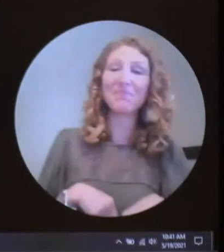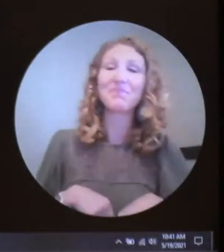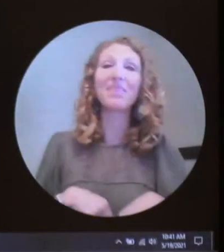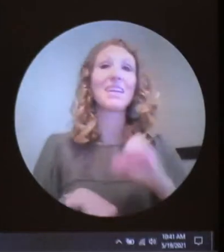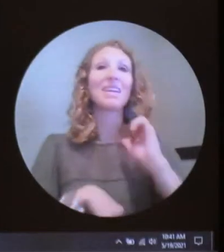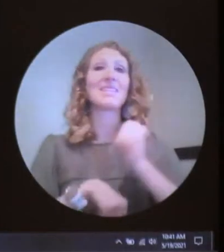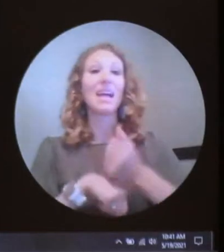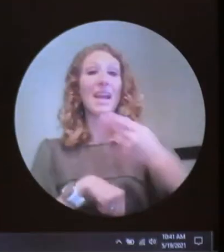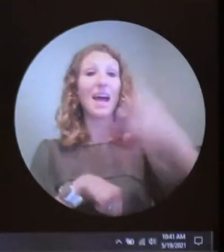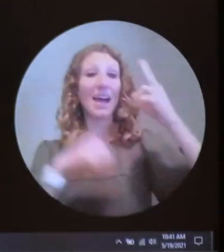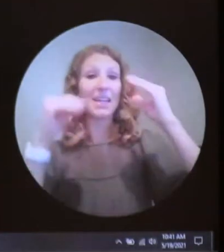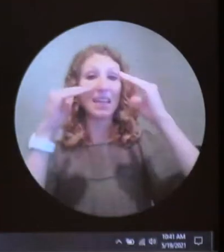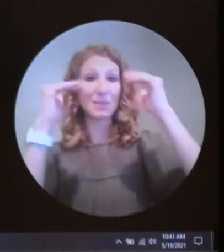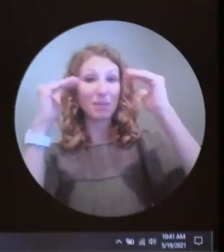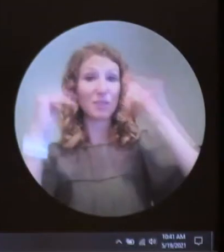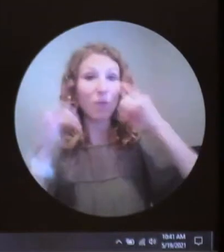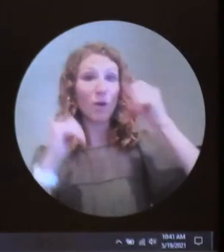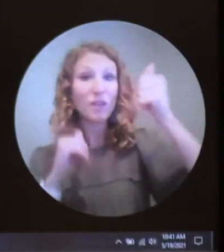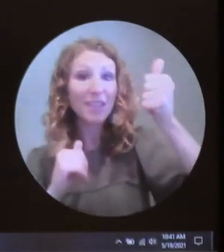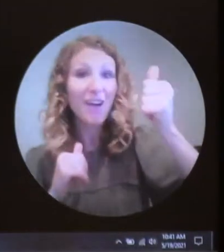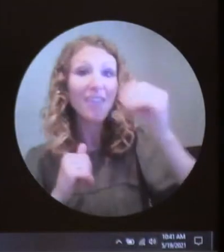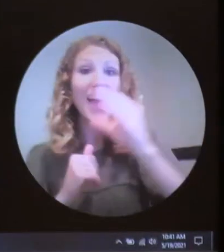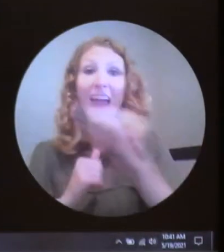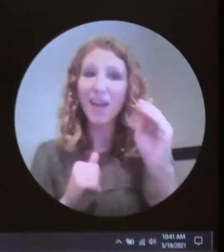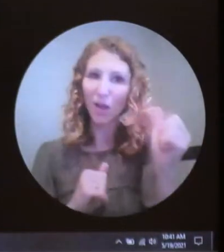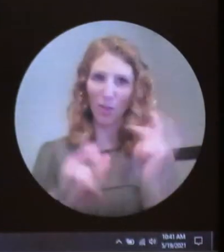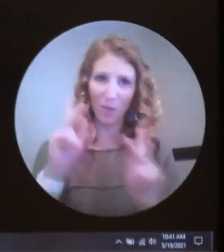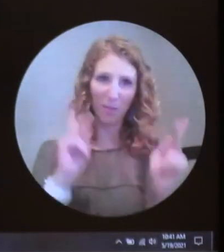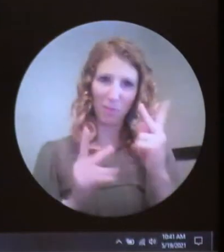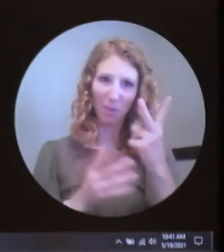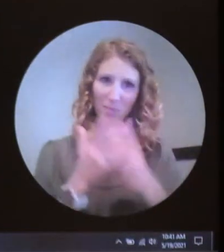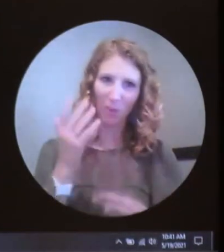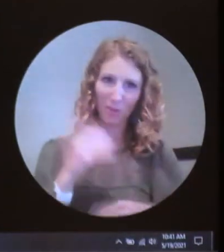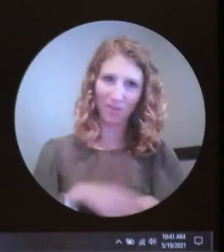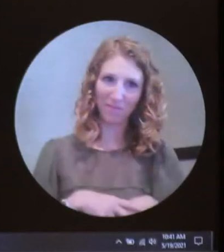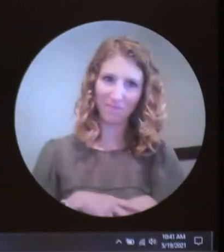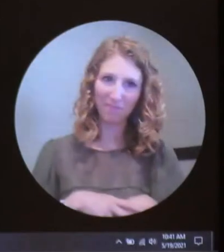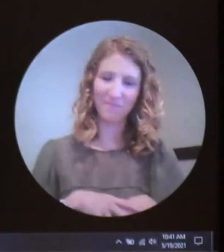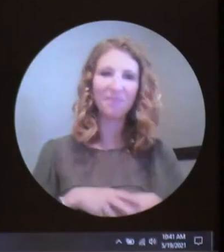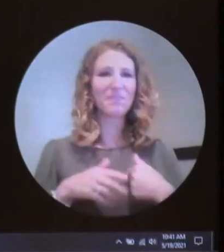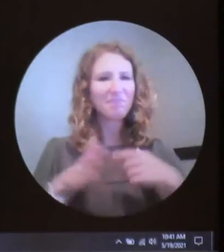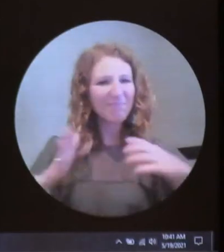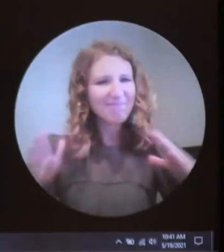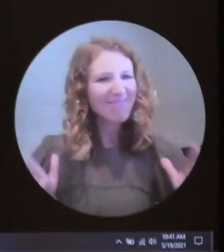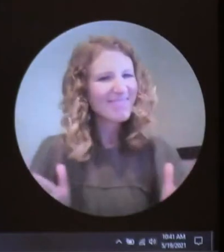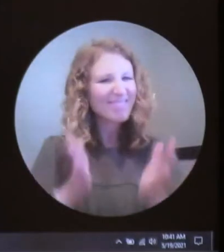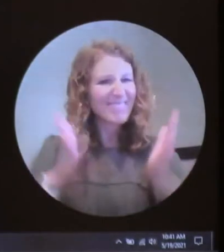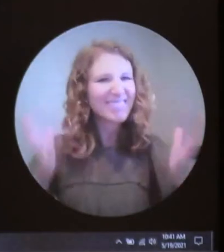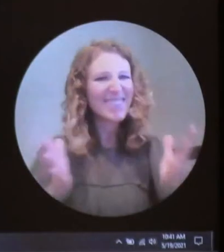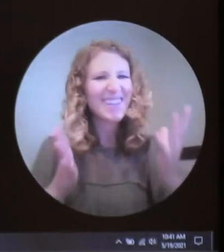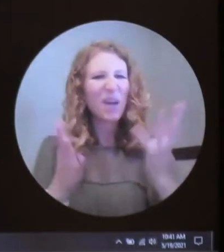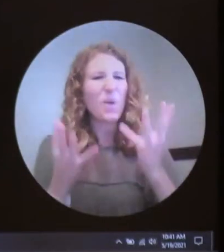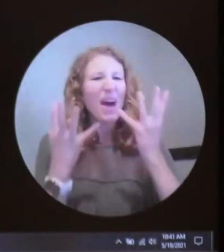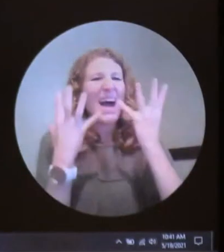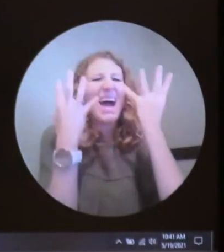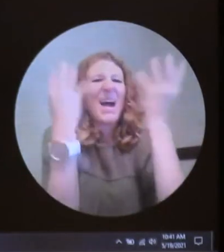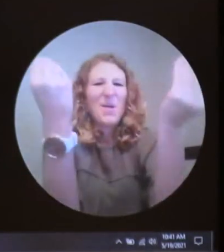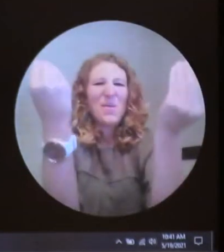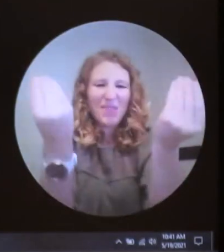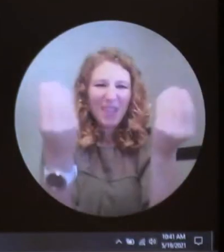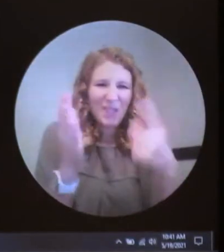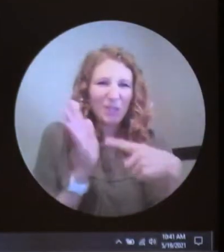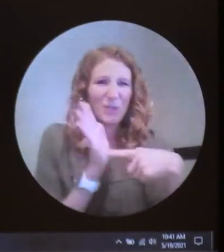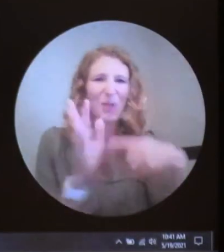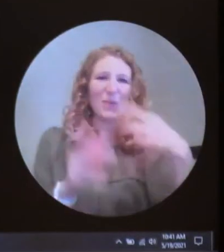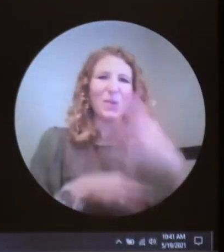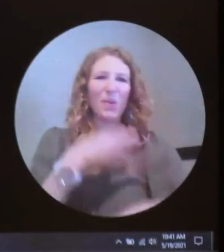yourself and others. I encourage you to go out there and show the world